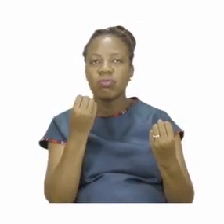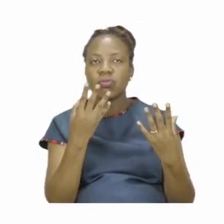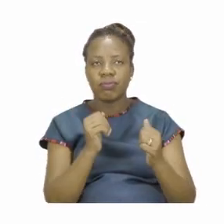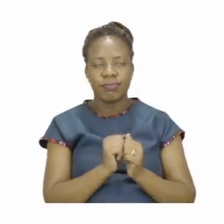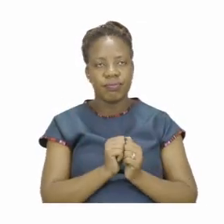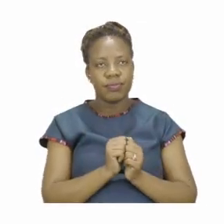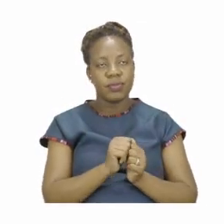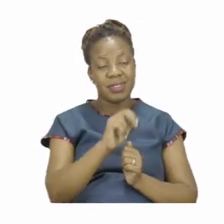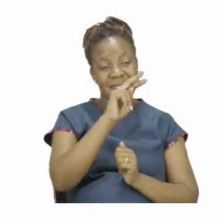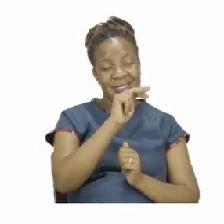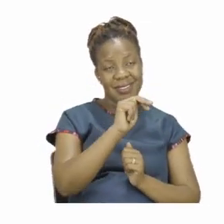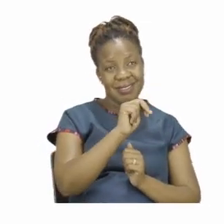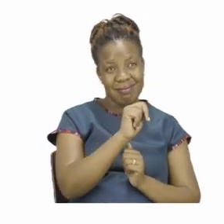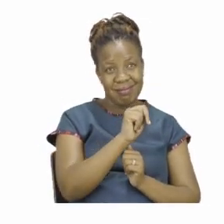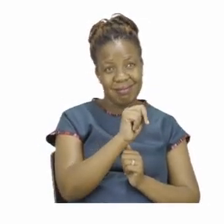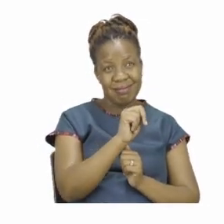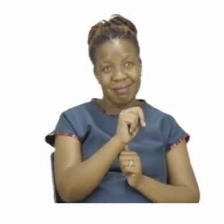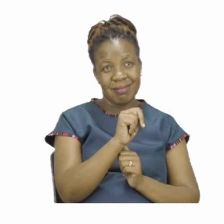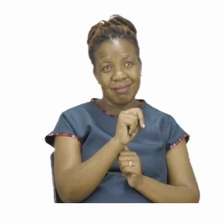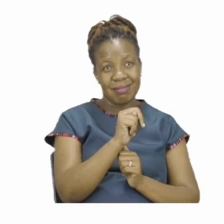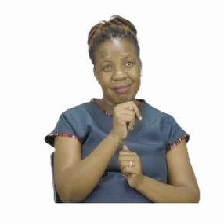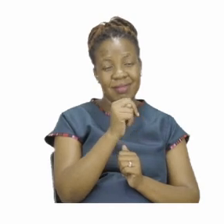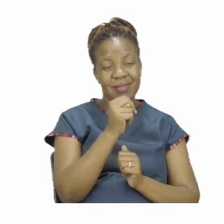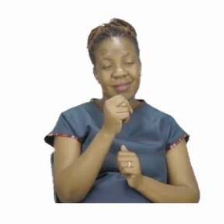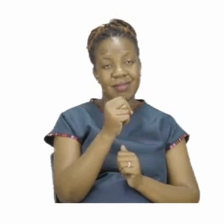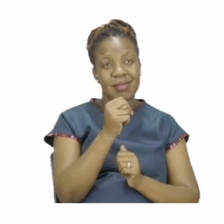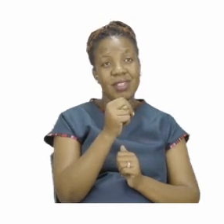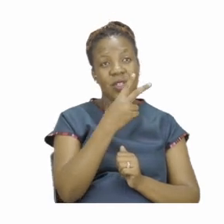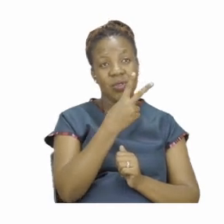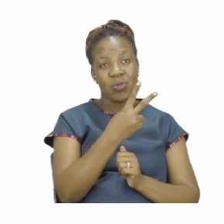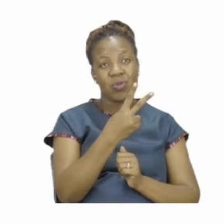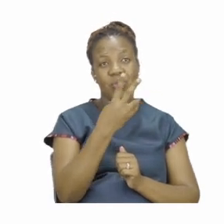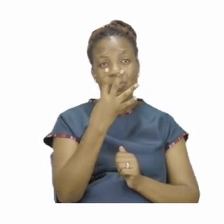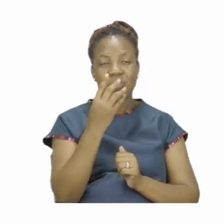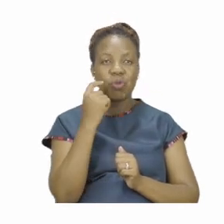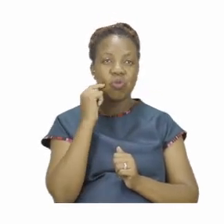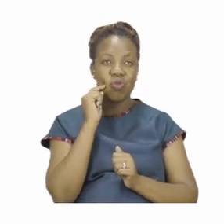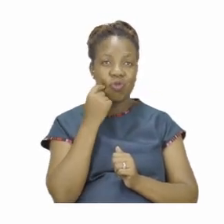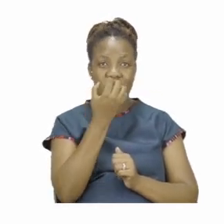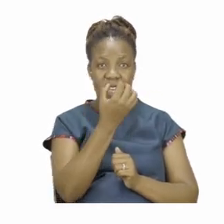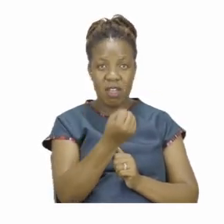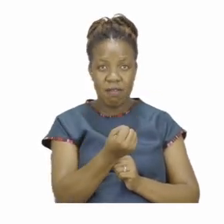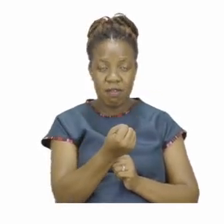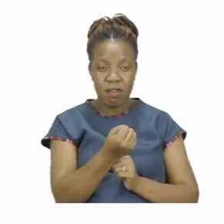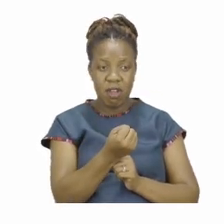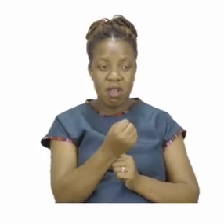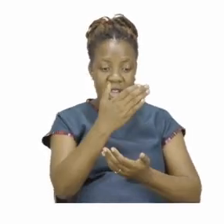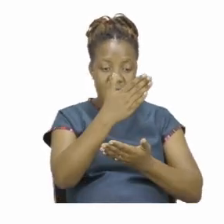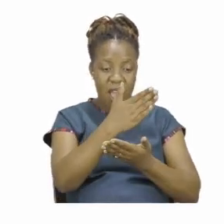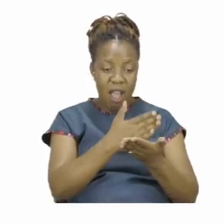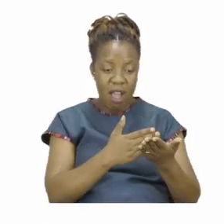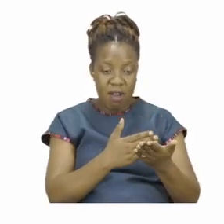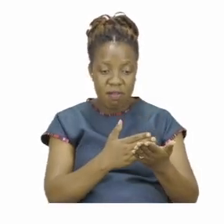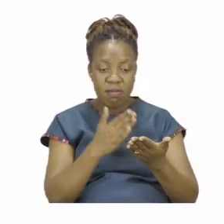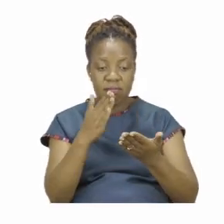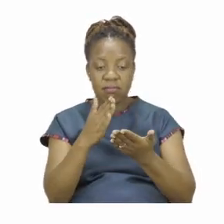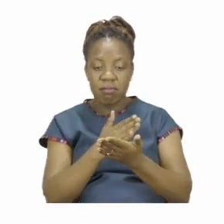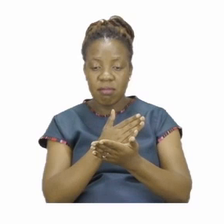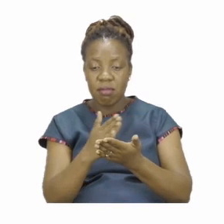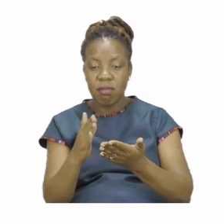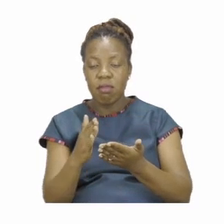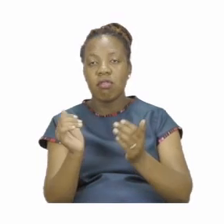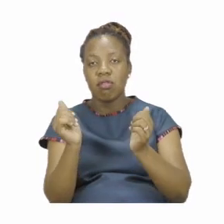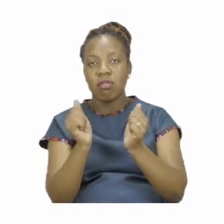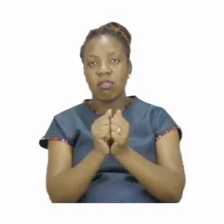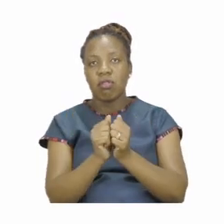Nathan has 24 sweets. He gives half of the sweets to his